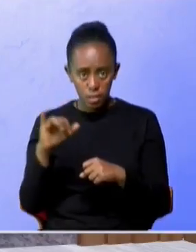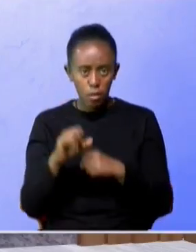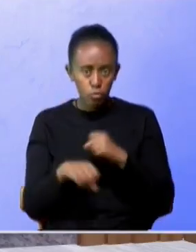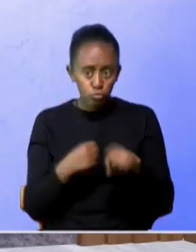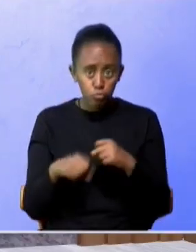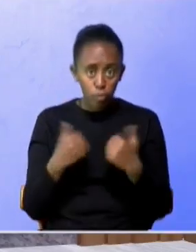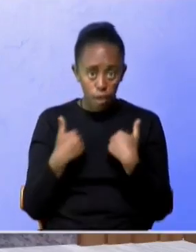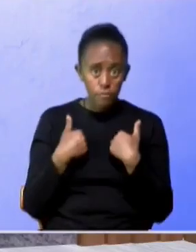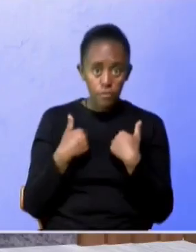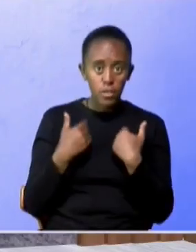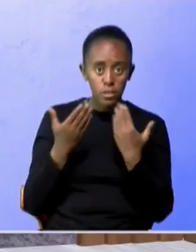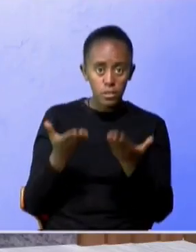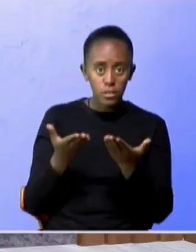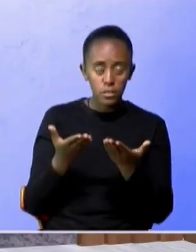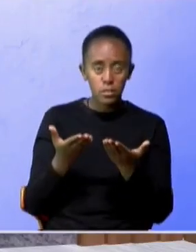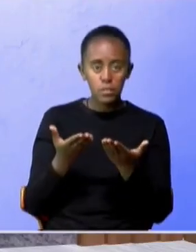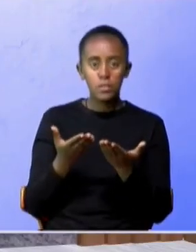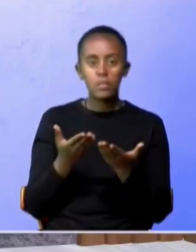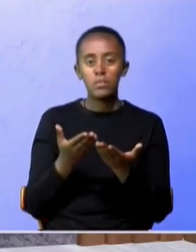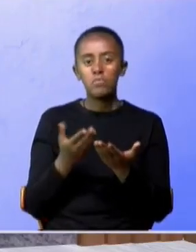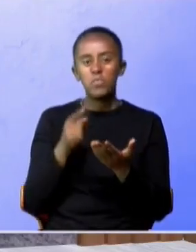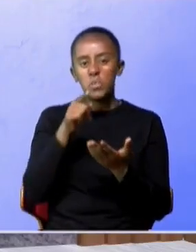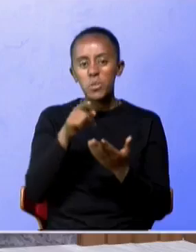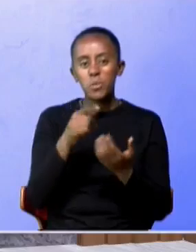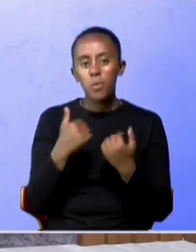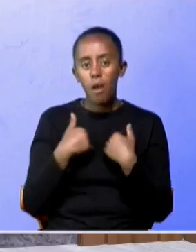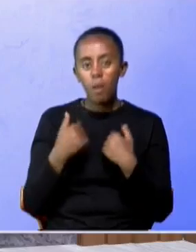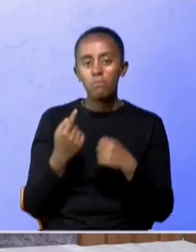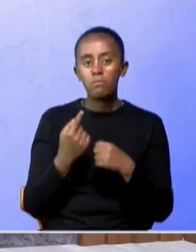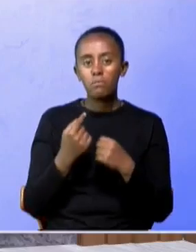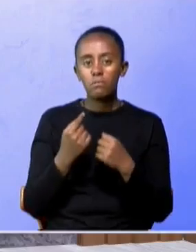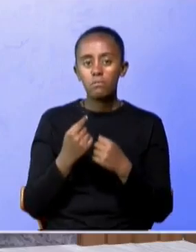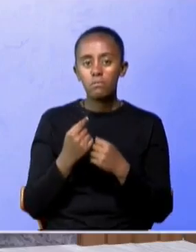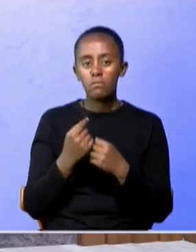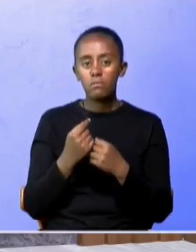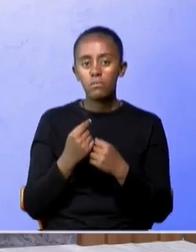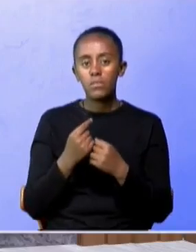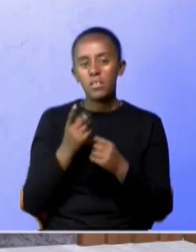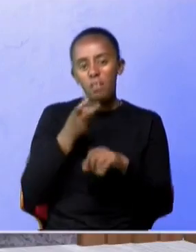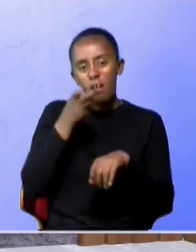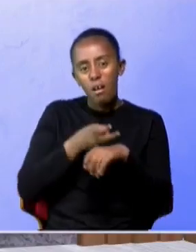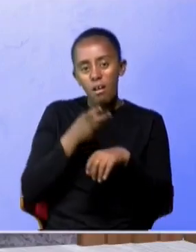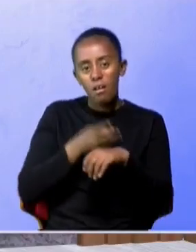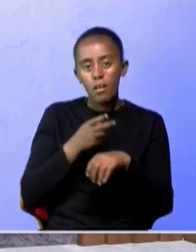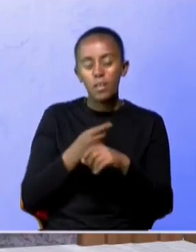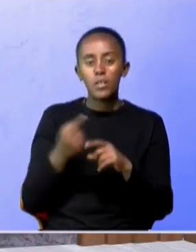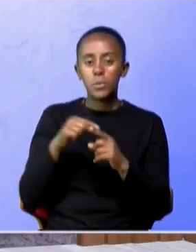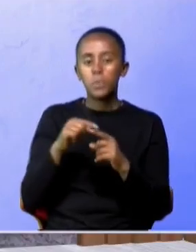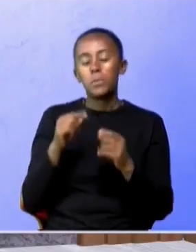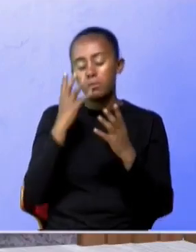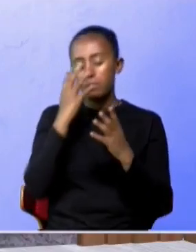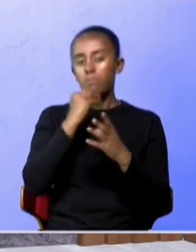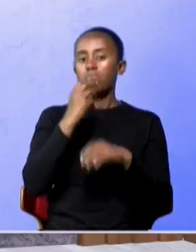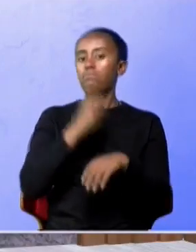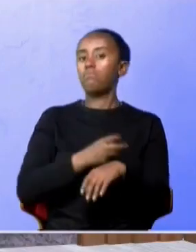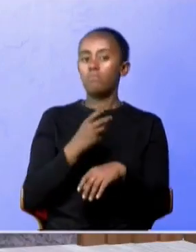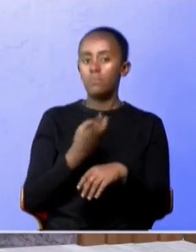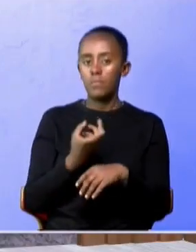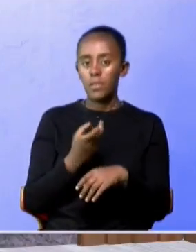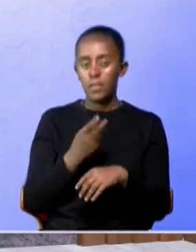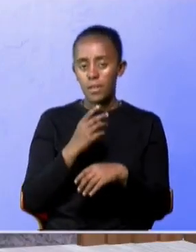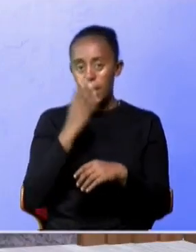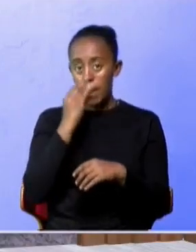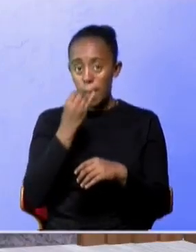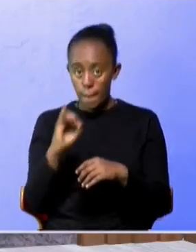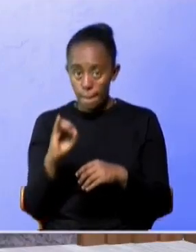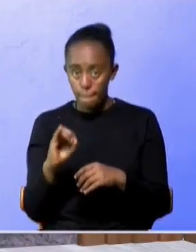anxieties, fears that you have during the daytime, it's hard for you to sometimes sleep. So sleeping is hard